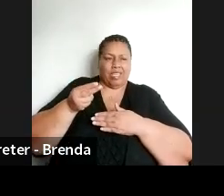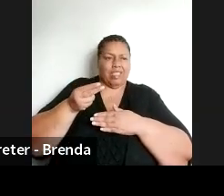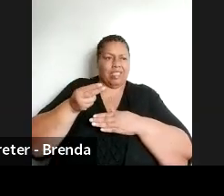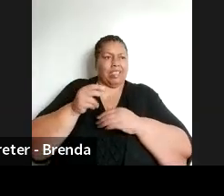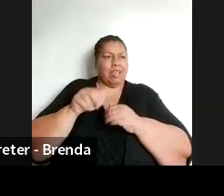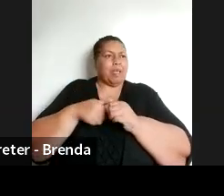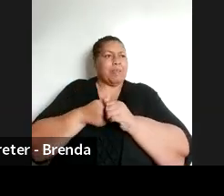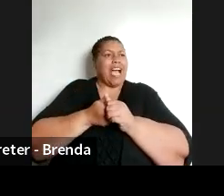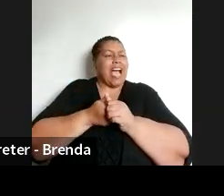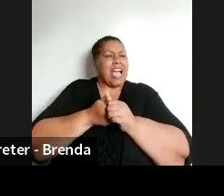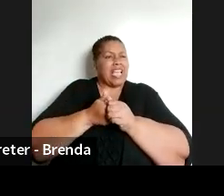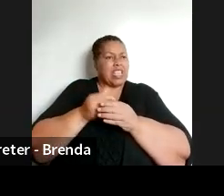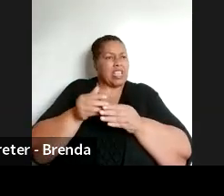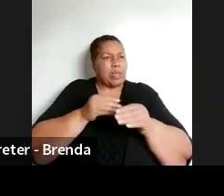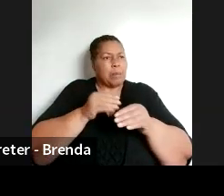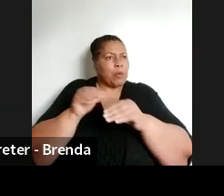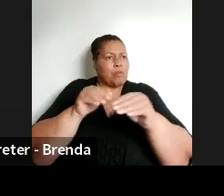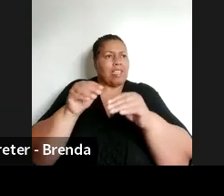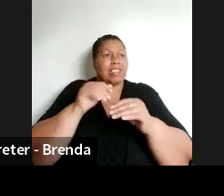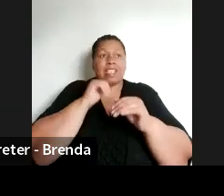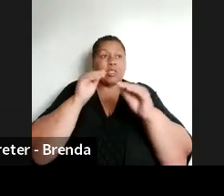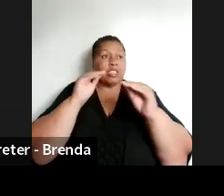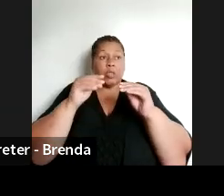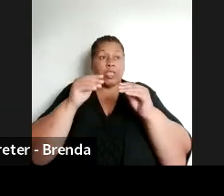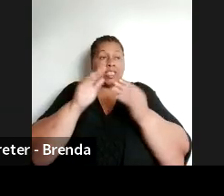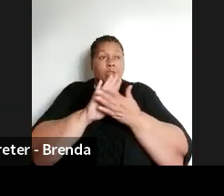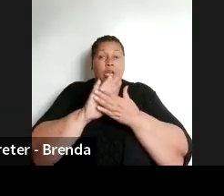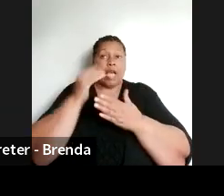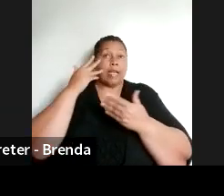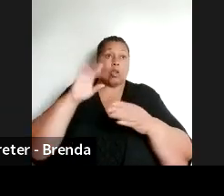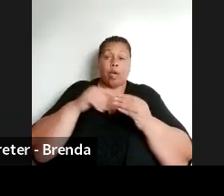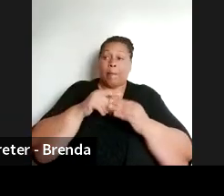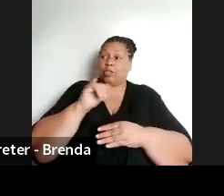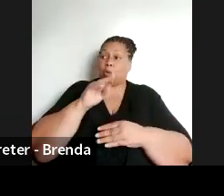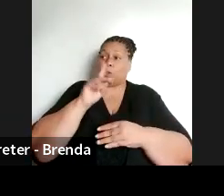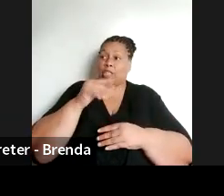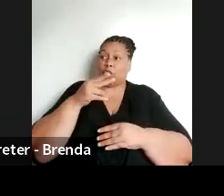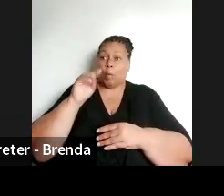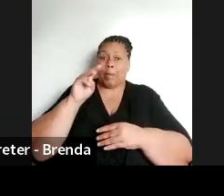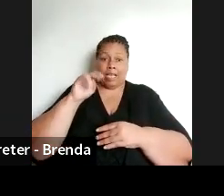school. The whole, I didn't know about Judy Human until I went to YLF.